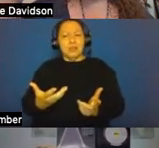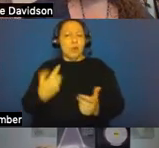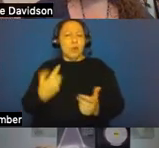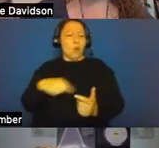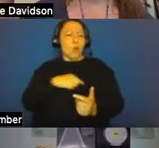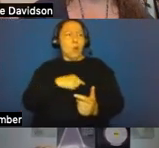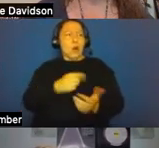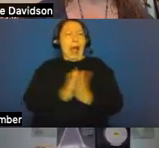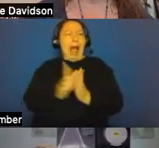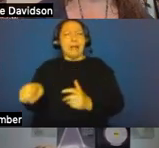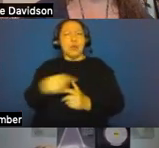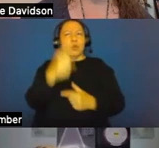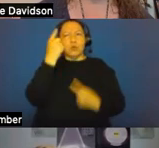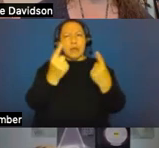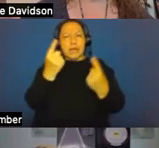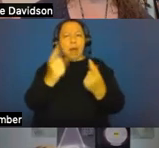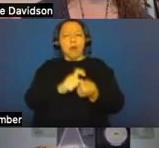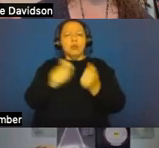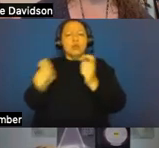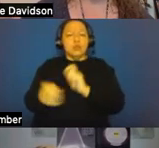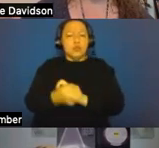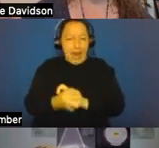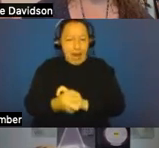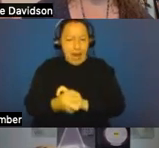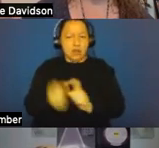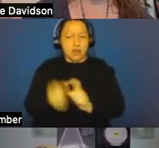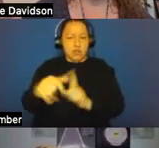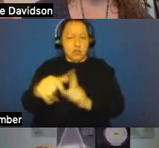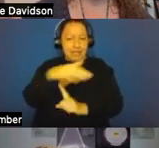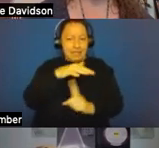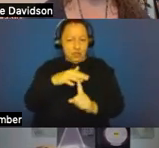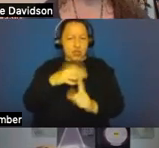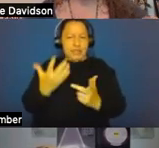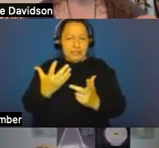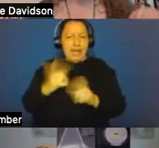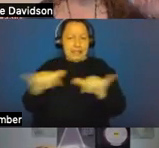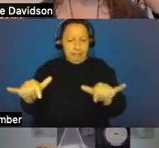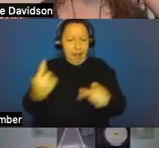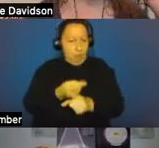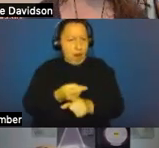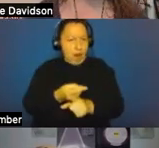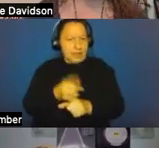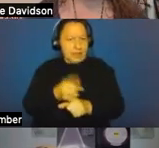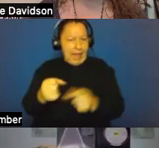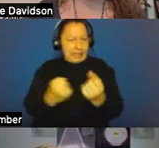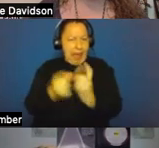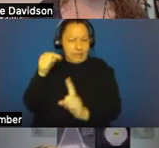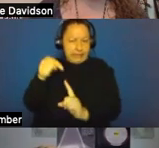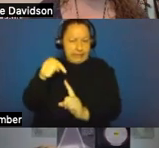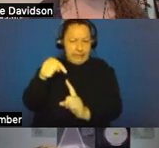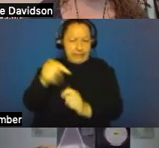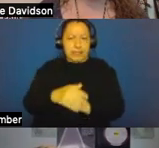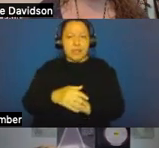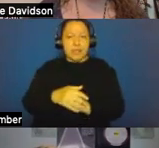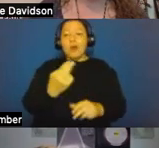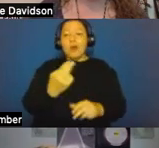about changing the conditions also at the same time, right? So using the cheese on the sandwich